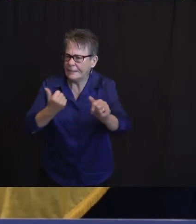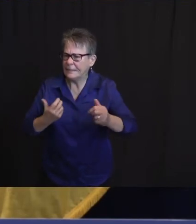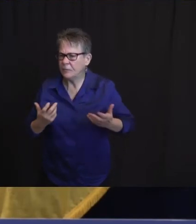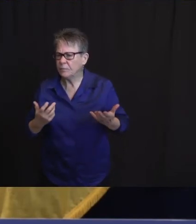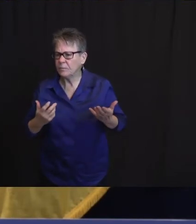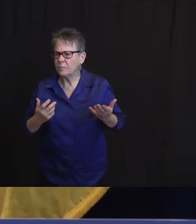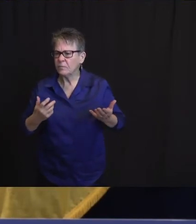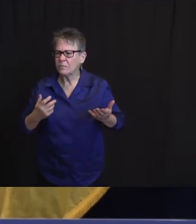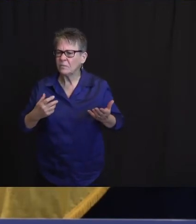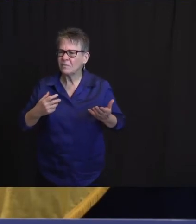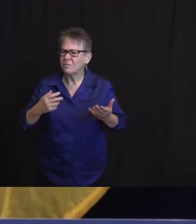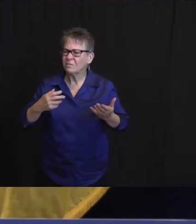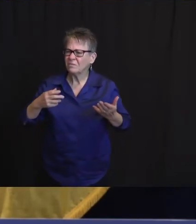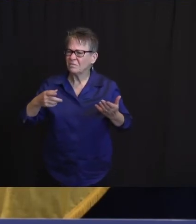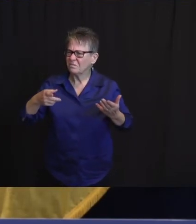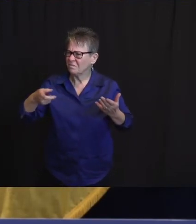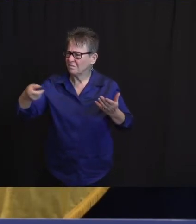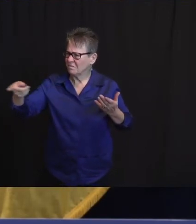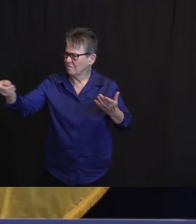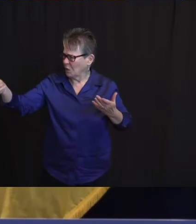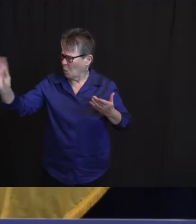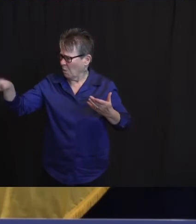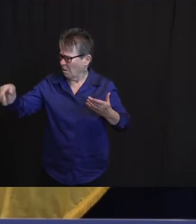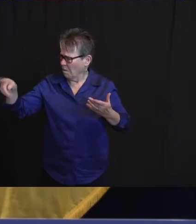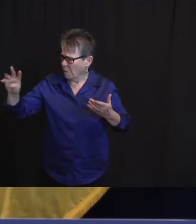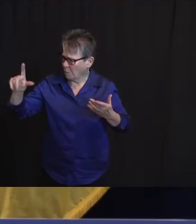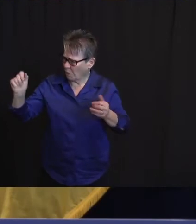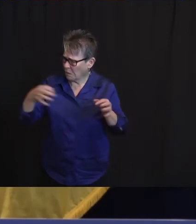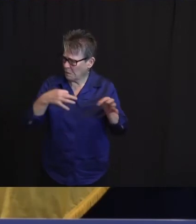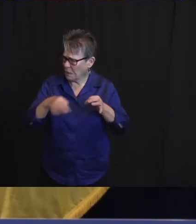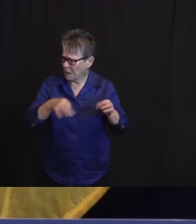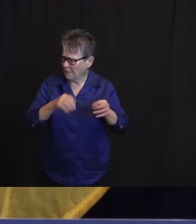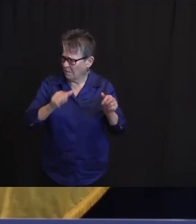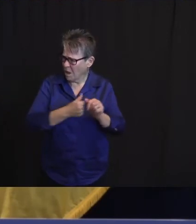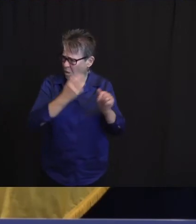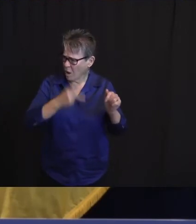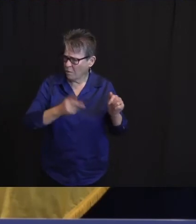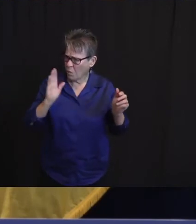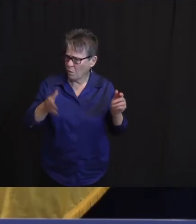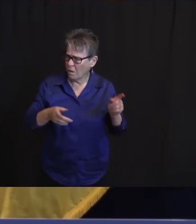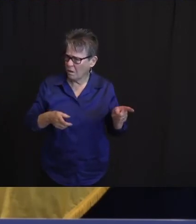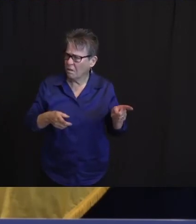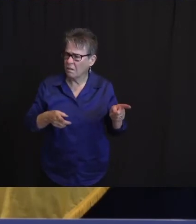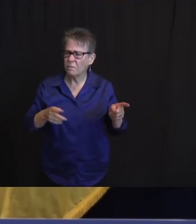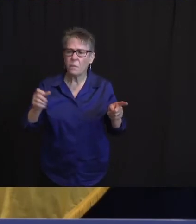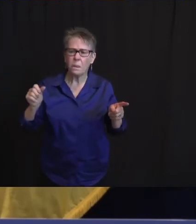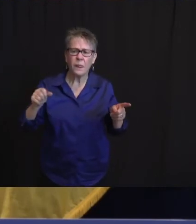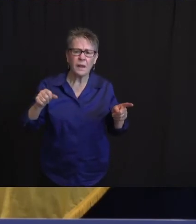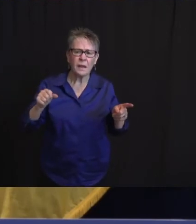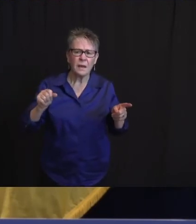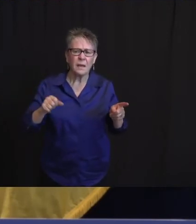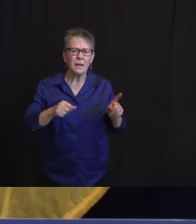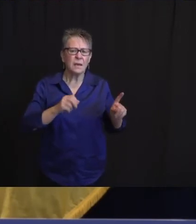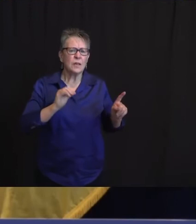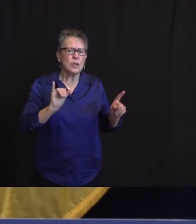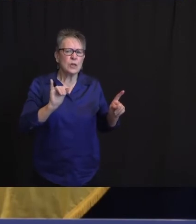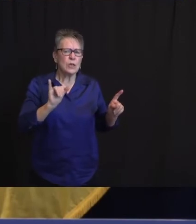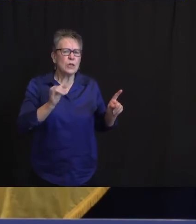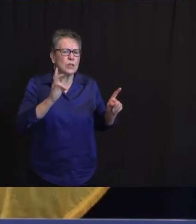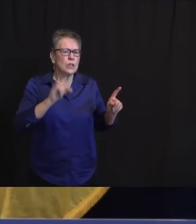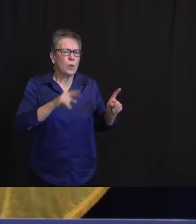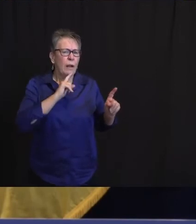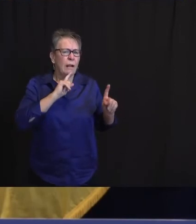the downtime? Judy, you'll jump in on the 1B. There's quote unquote pressure. I mean, there's a lot of folks